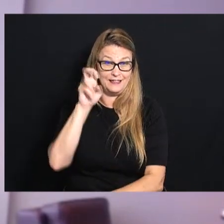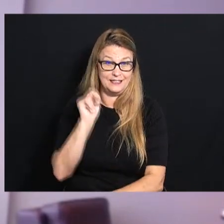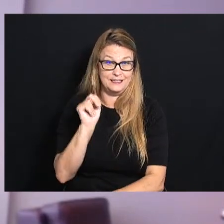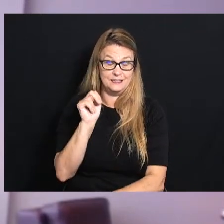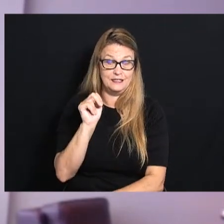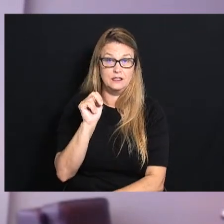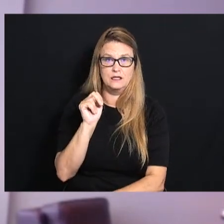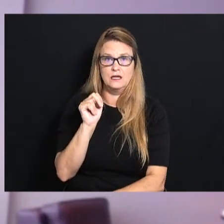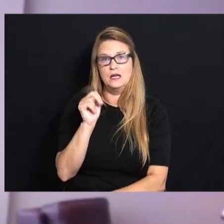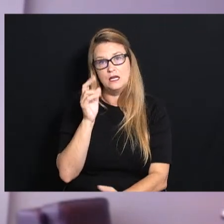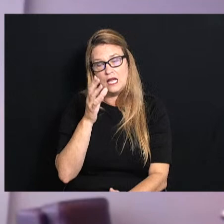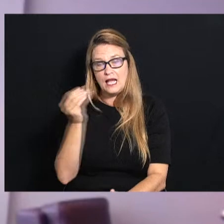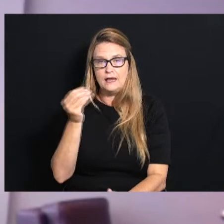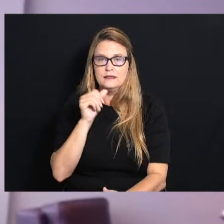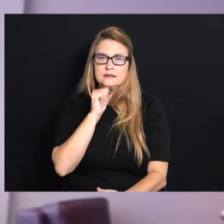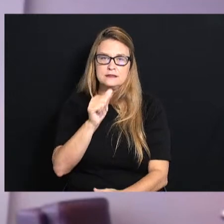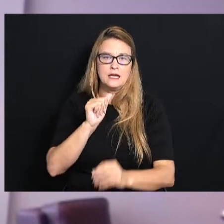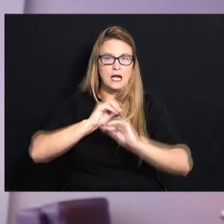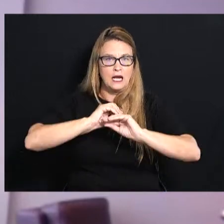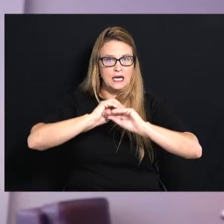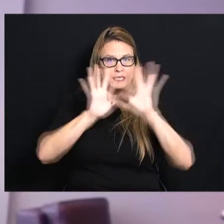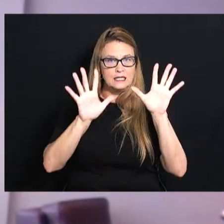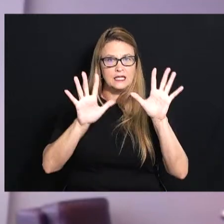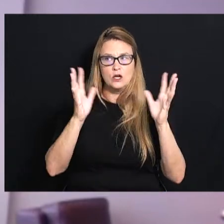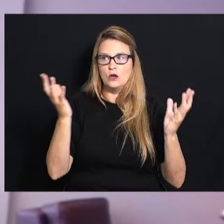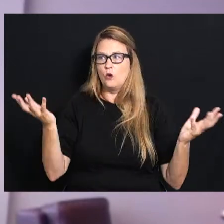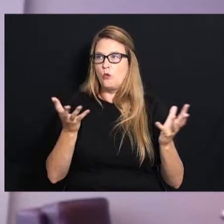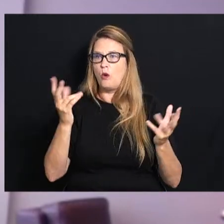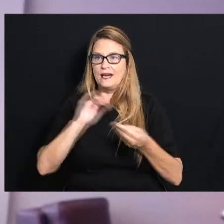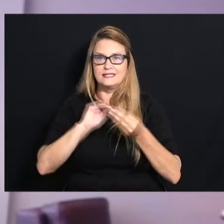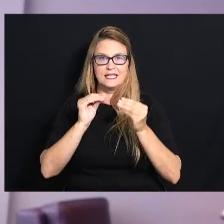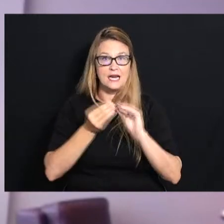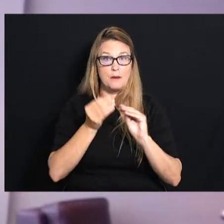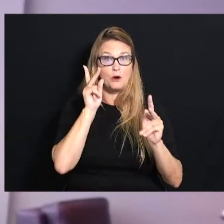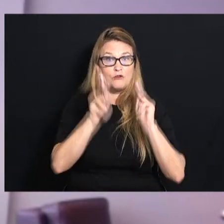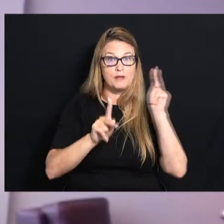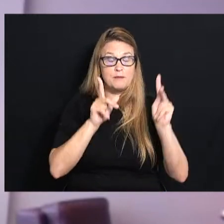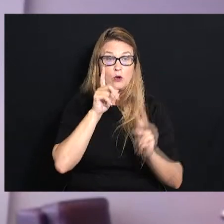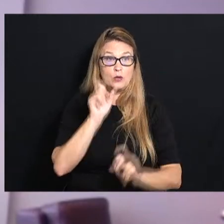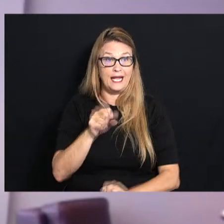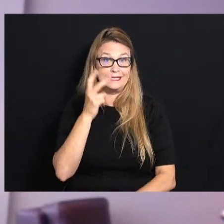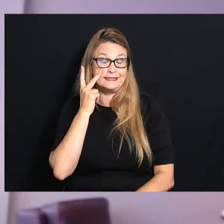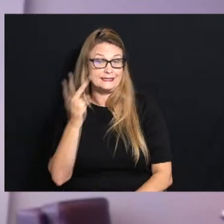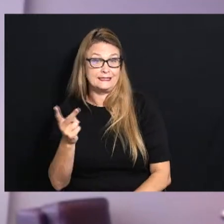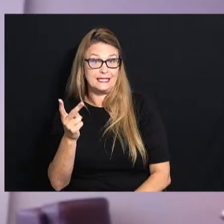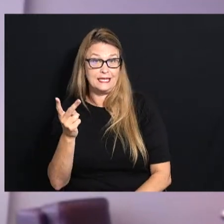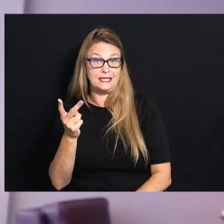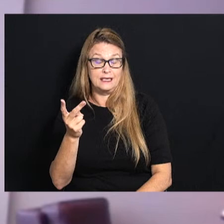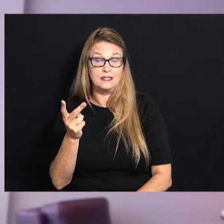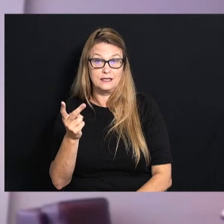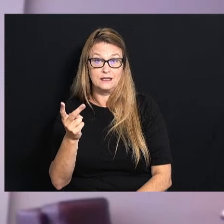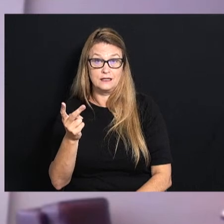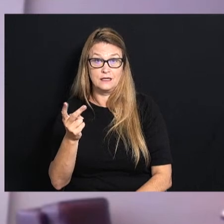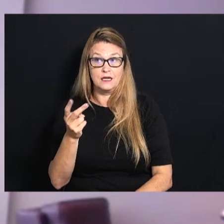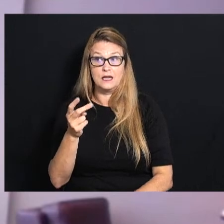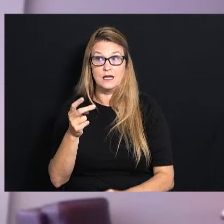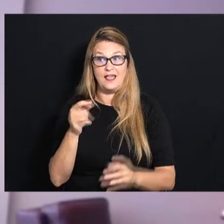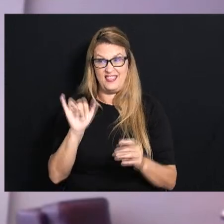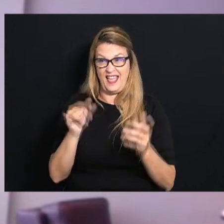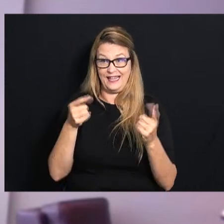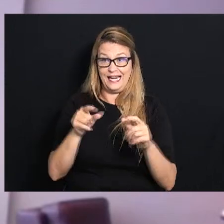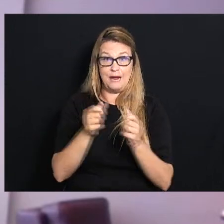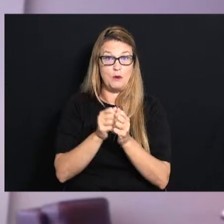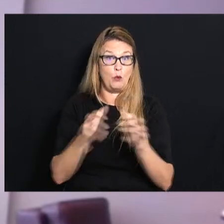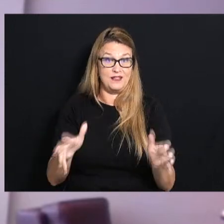it's not clear what is the number of people that can see that, and some people get that rebound even without Paxlovid, but